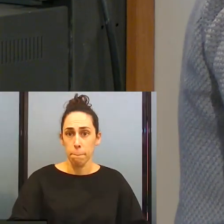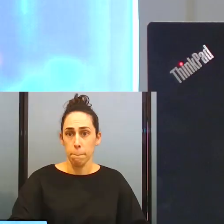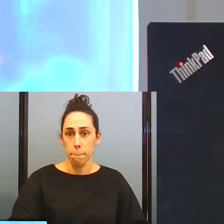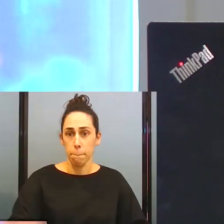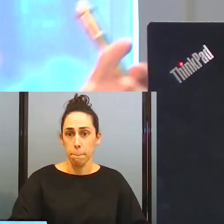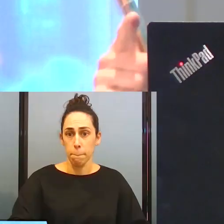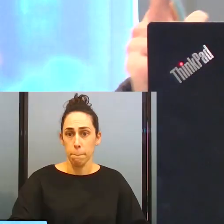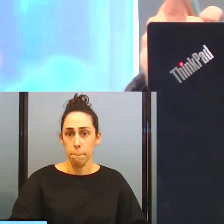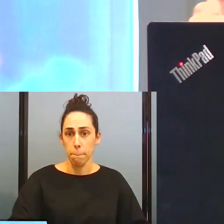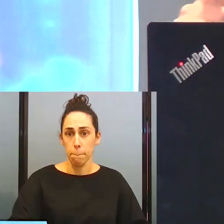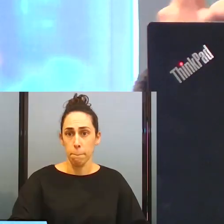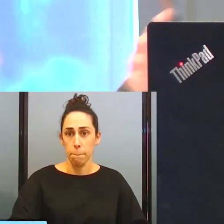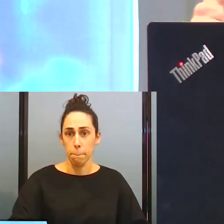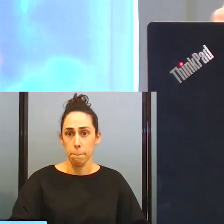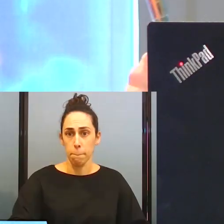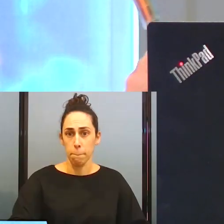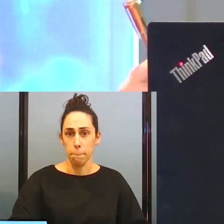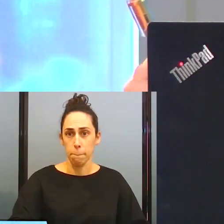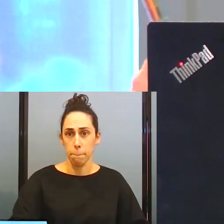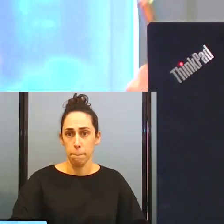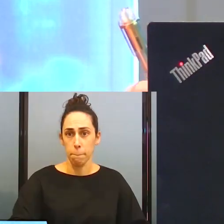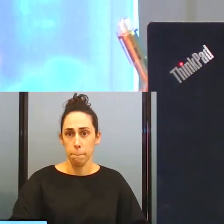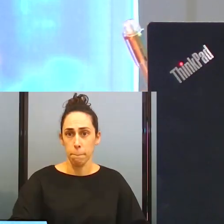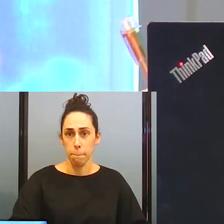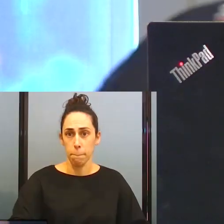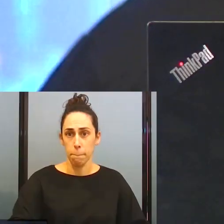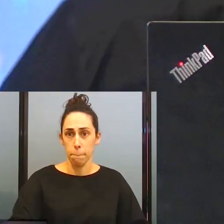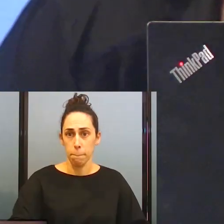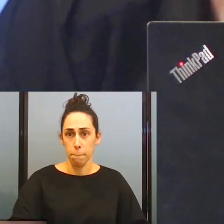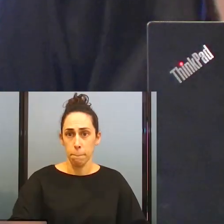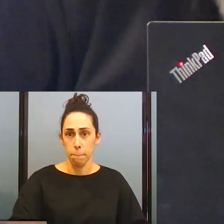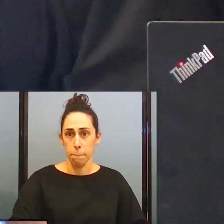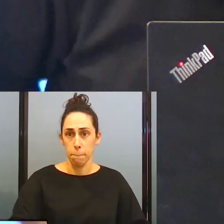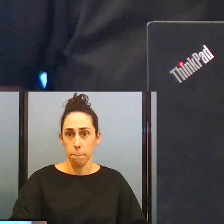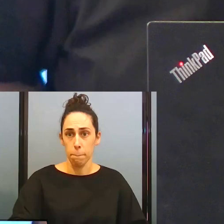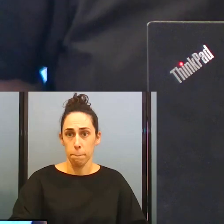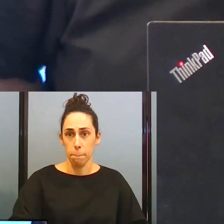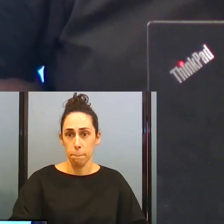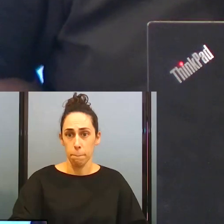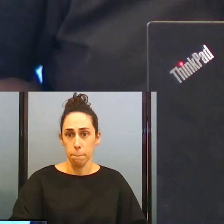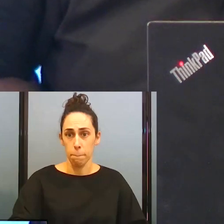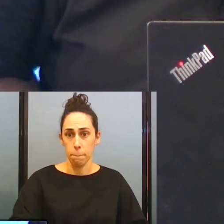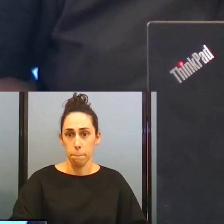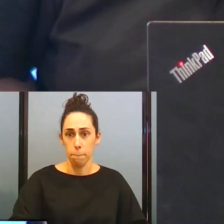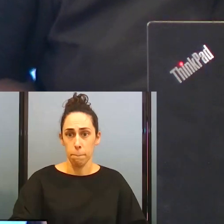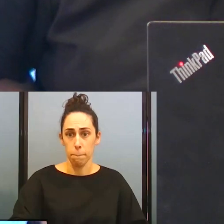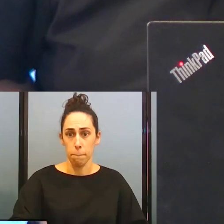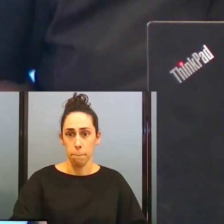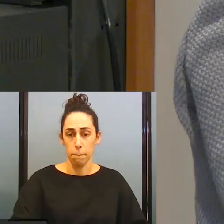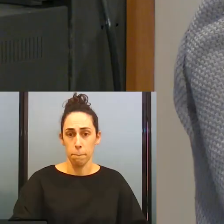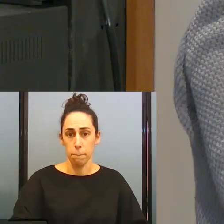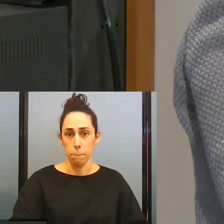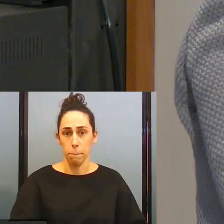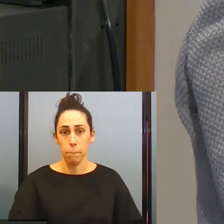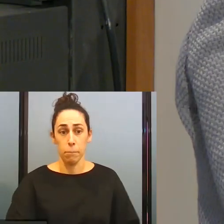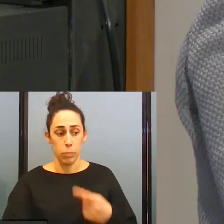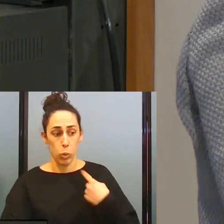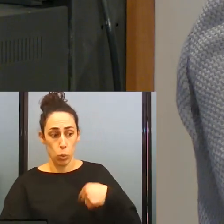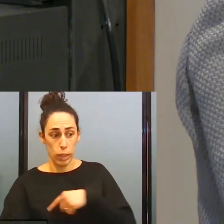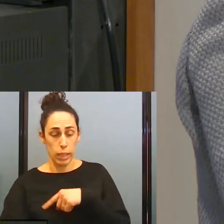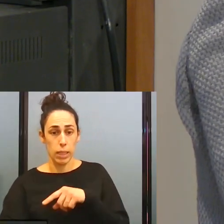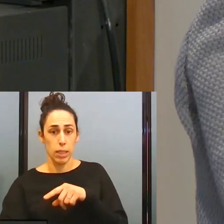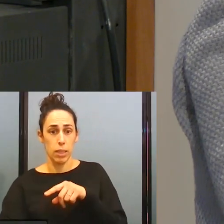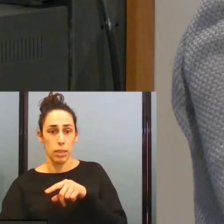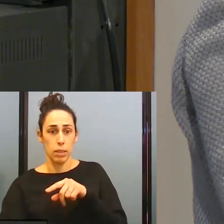So the question, I don't know if it went through the mic, so will we, JFCY, support someone who was under 18 at the